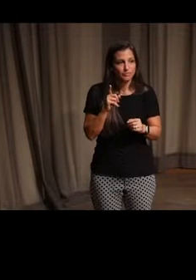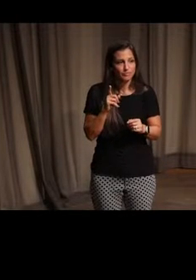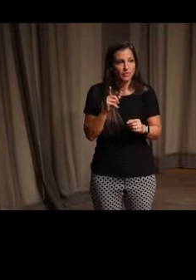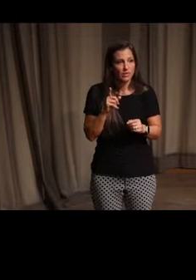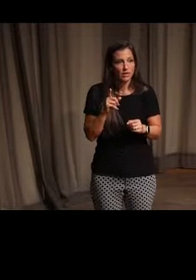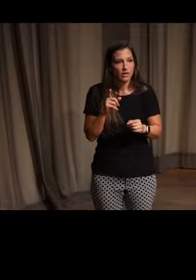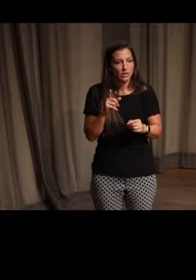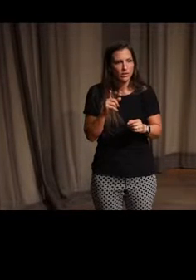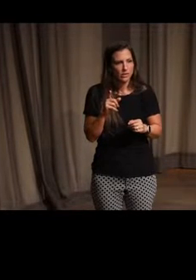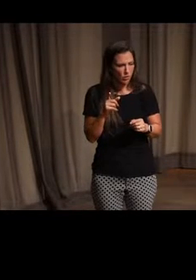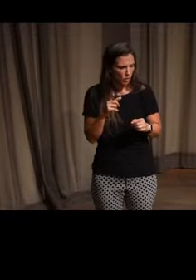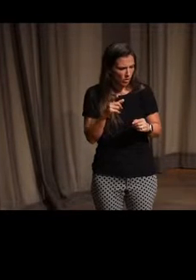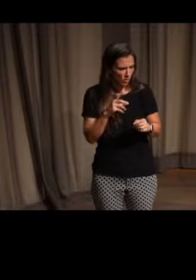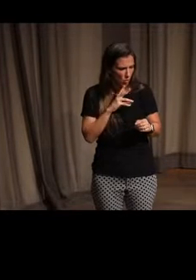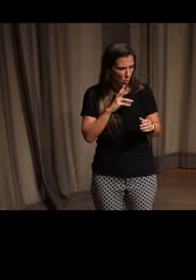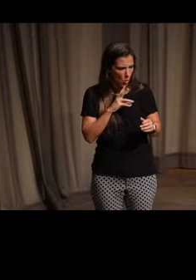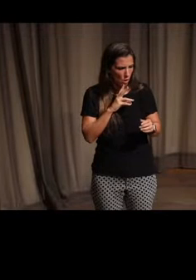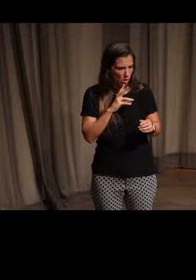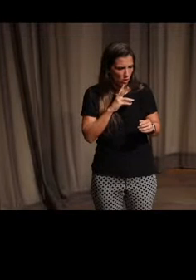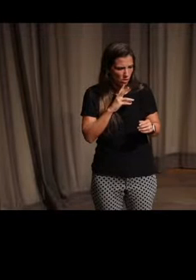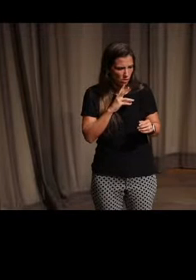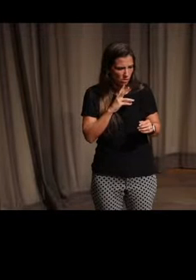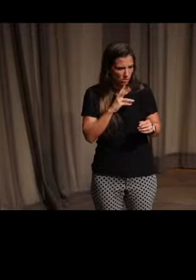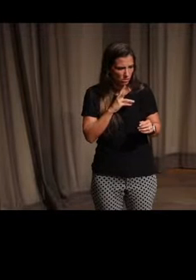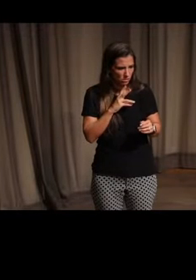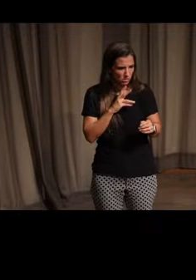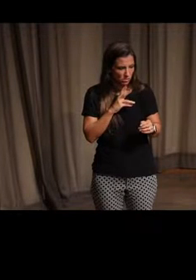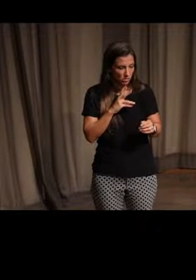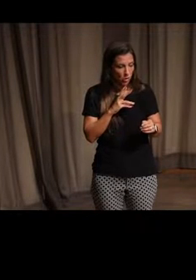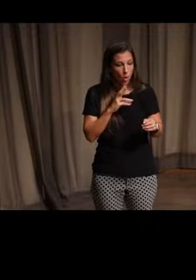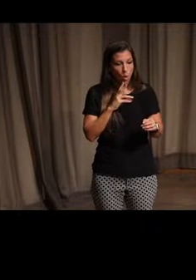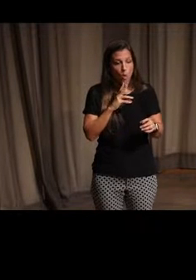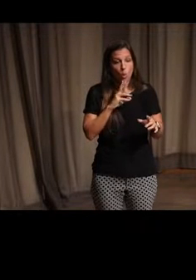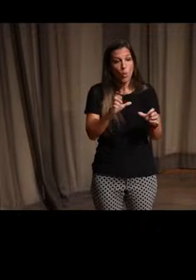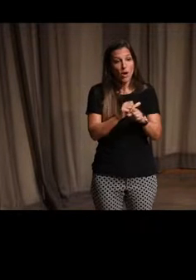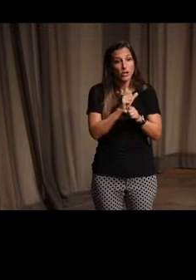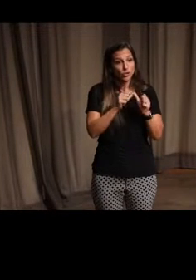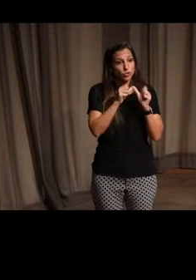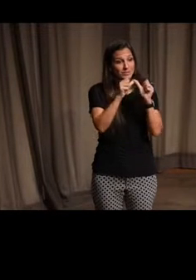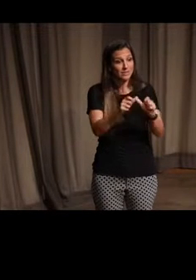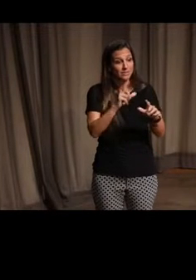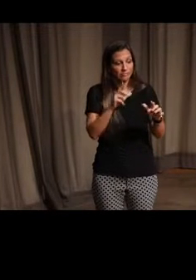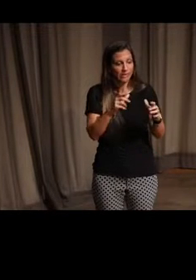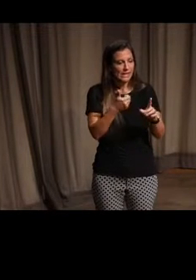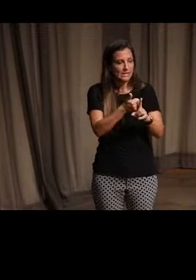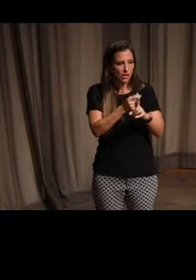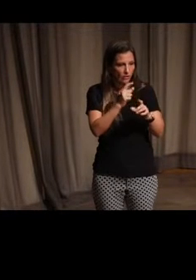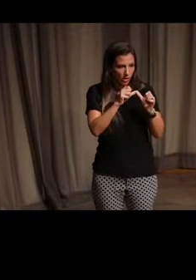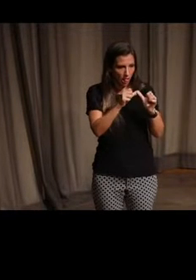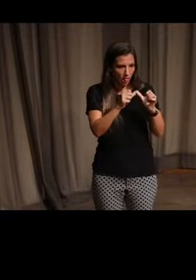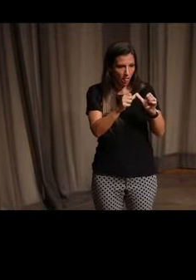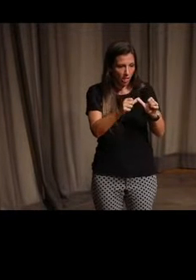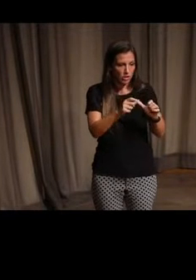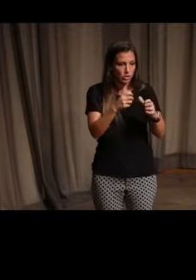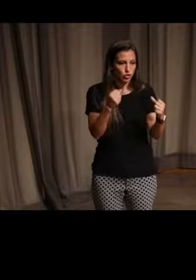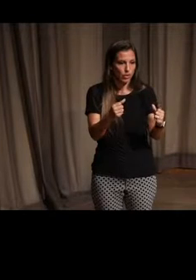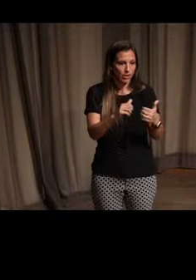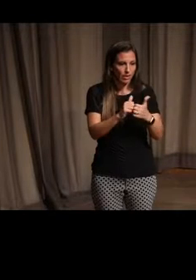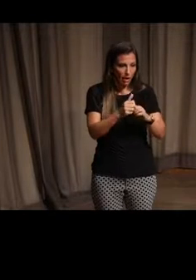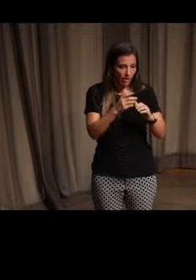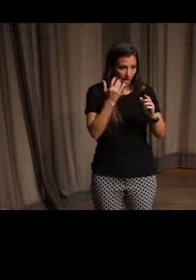know, water cuts through rock, not through strength, but persistence. And so we need to continue to do that